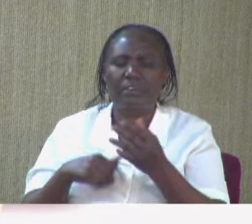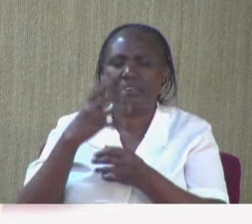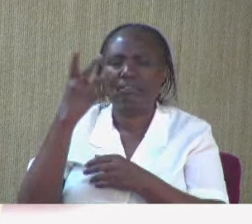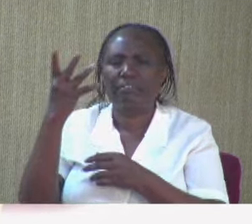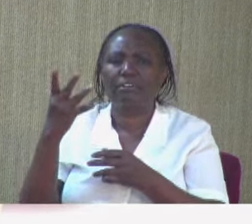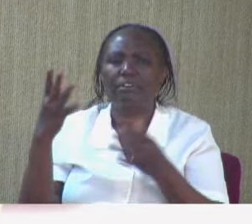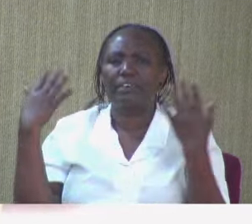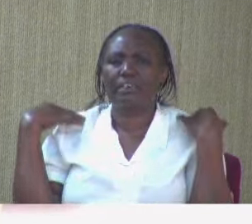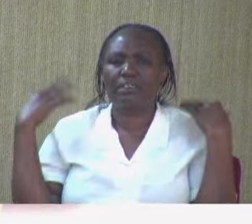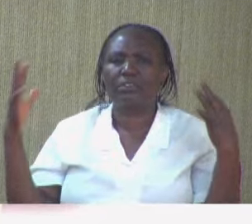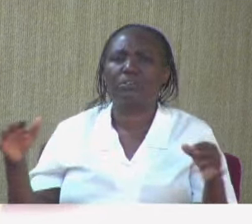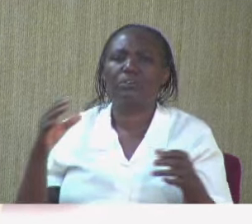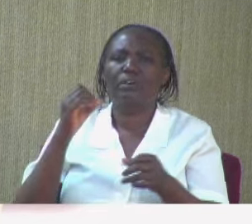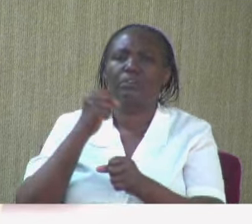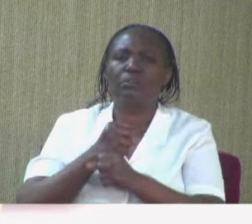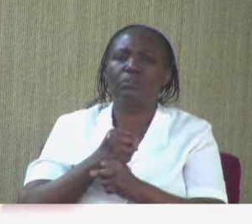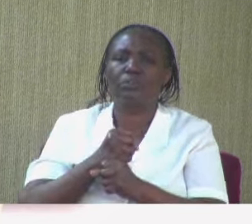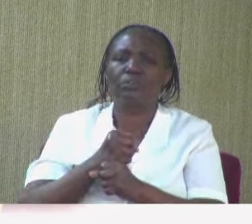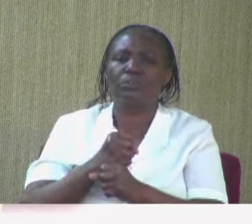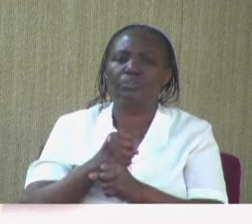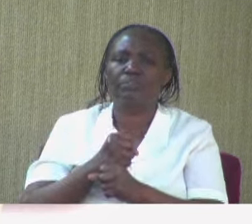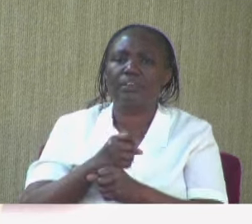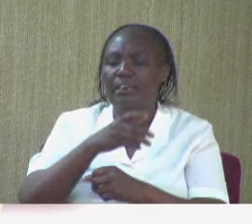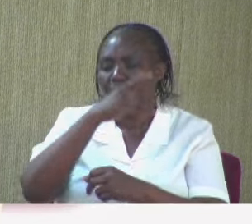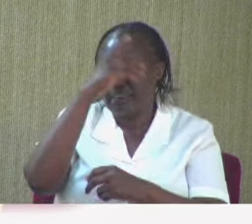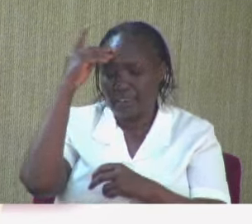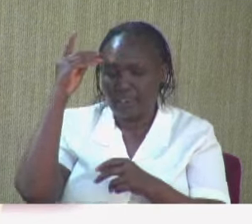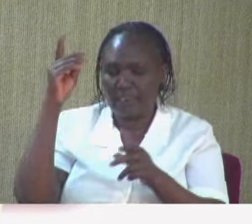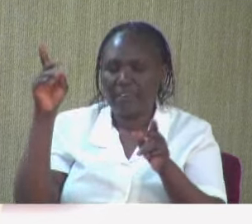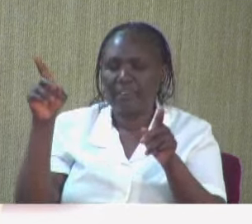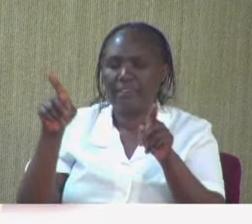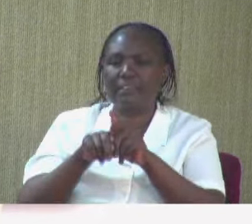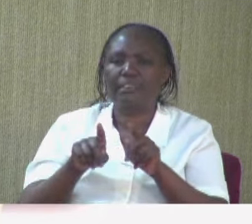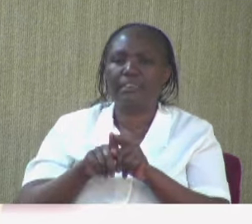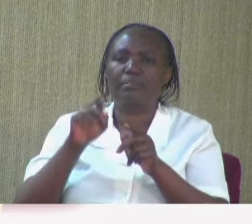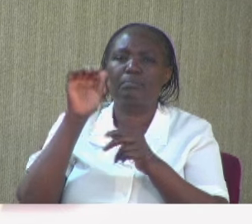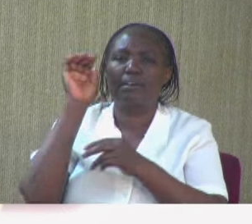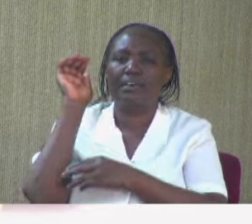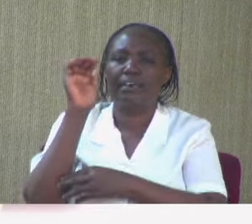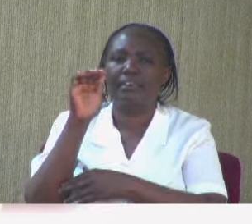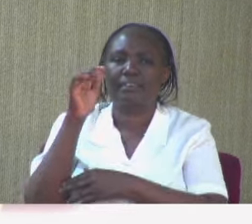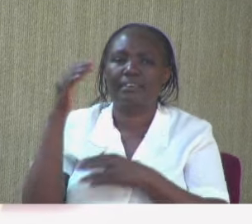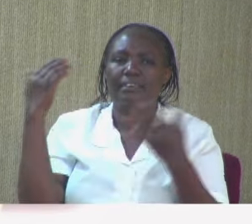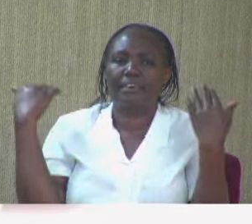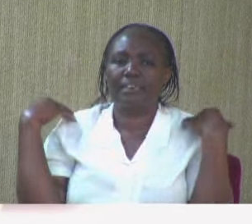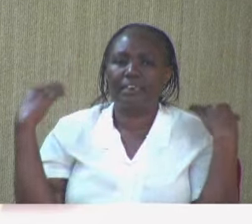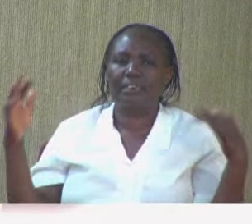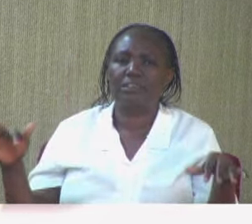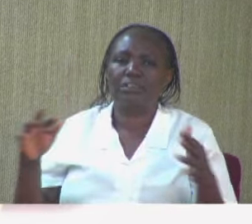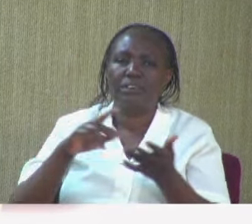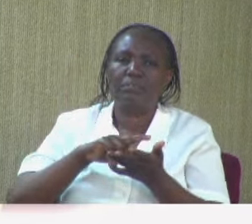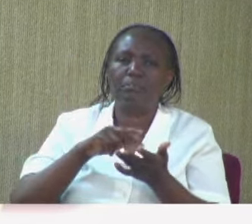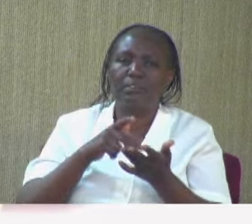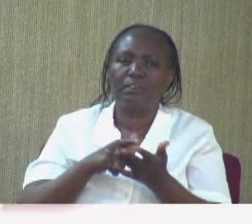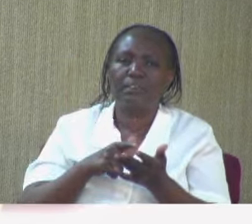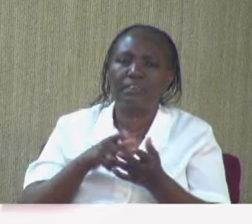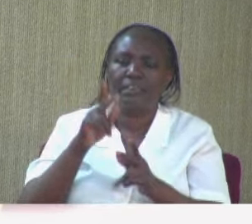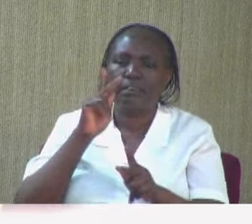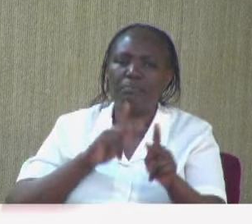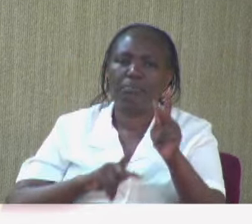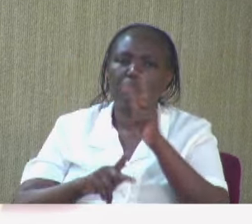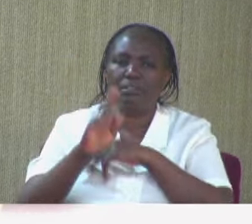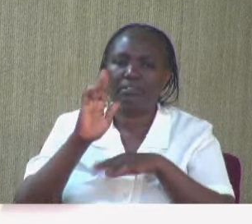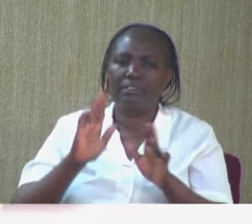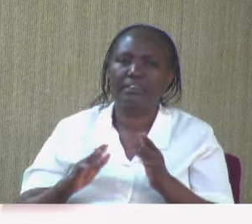remember Daniel, who also had to ask the angel the meaning of what he has seen? In other words,